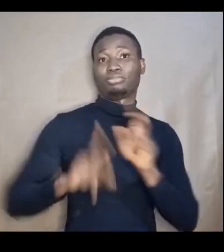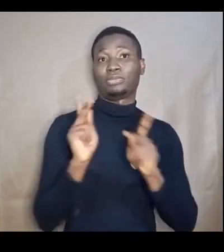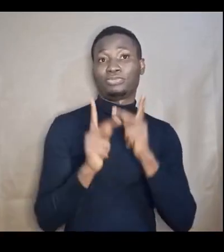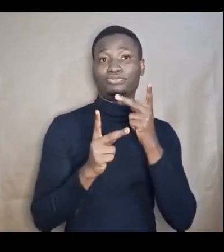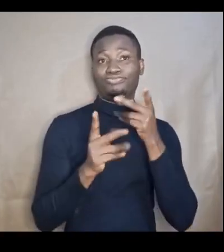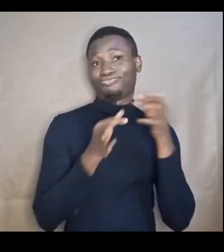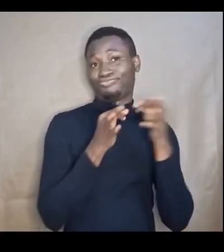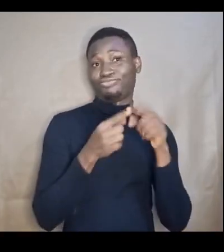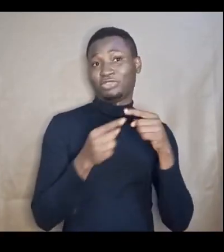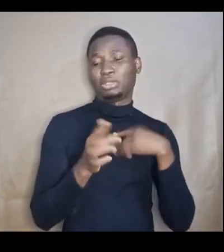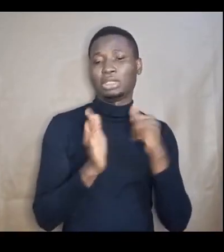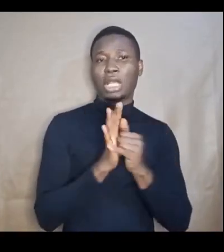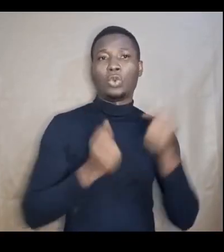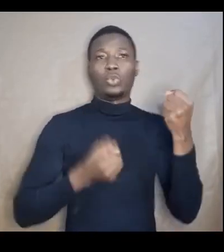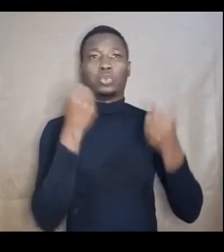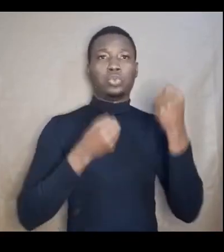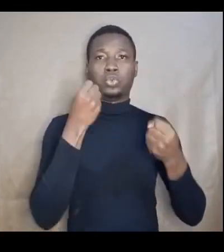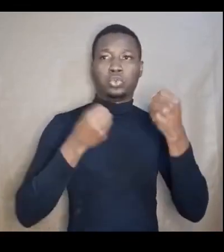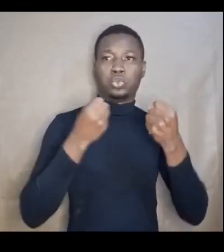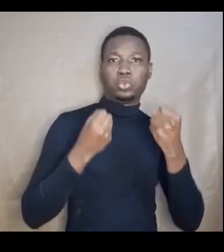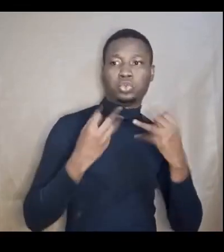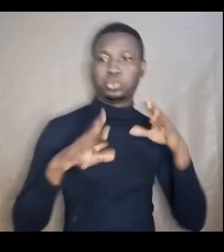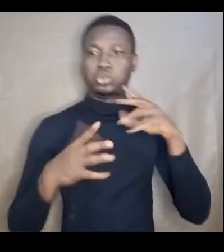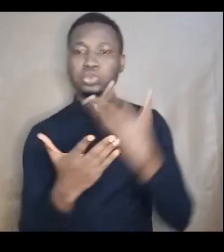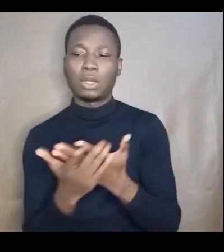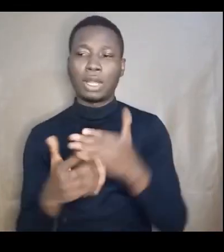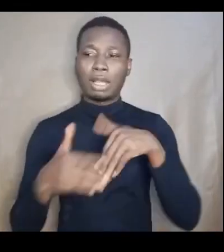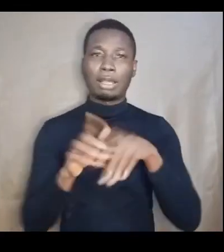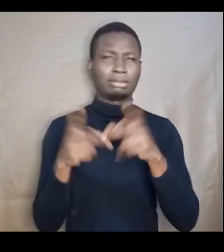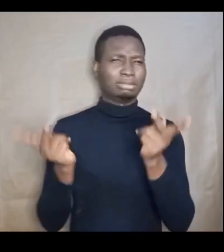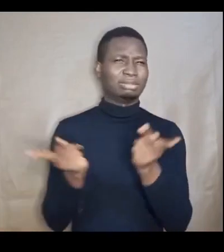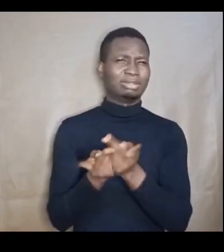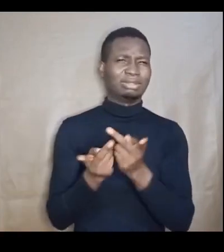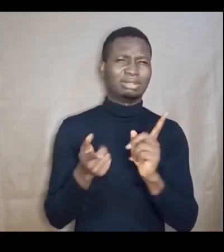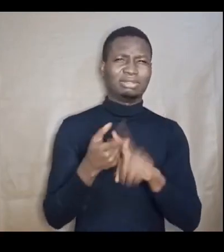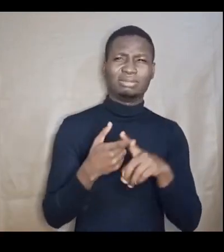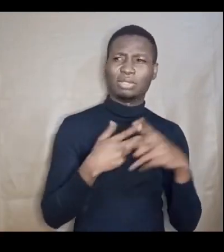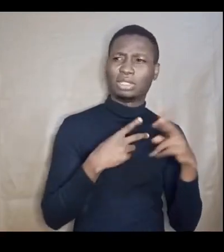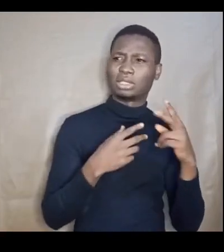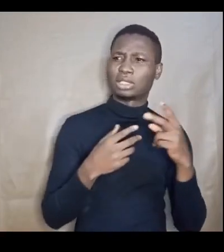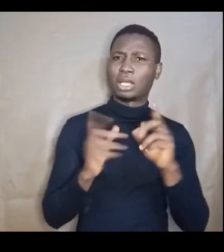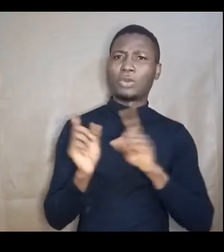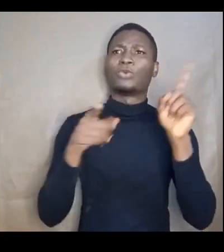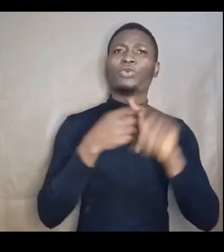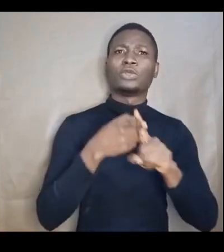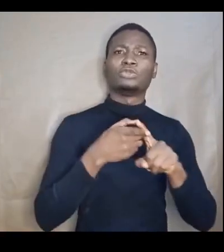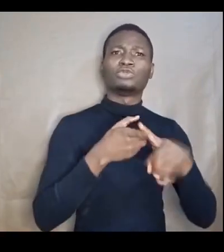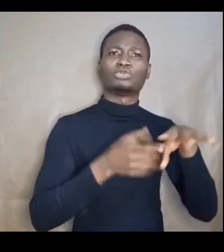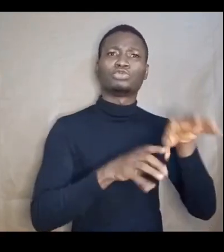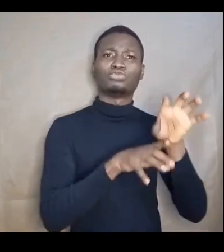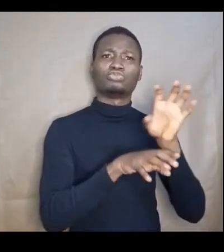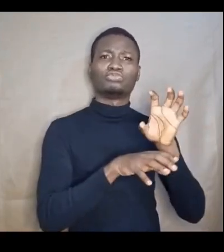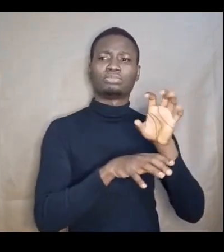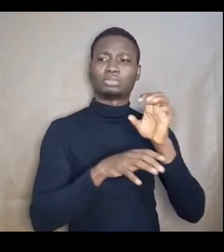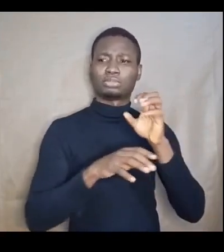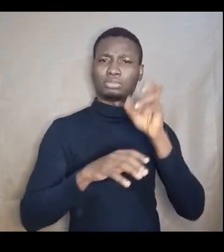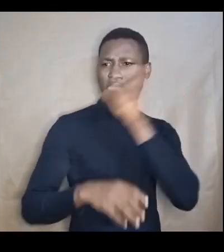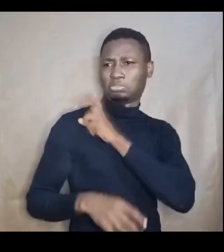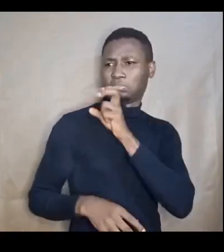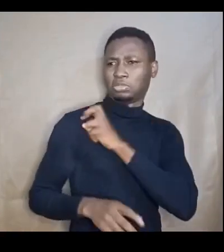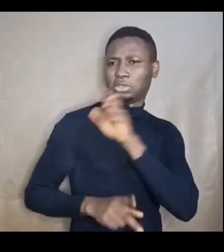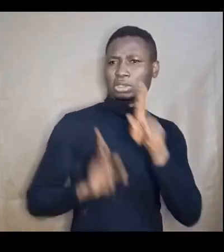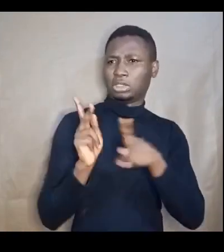that he drove into the place in a very menacing manner and almost rammed into the security officers